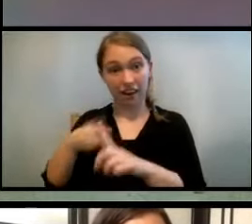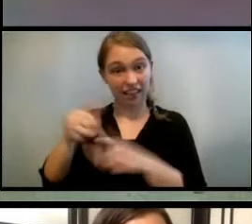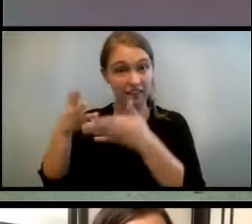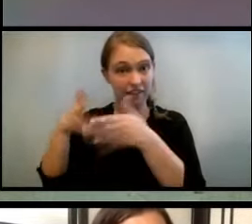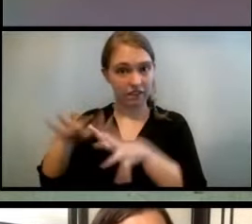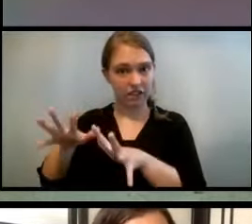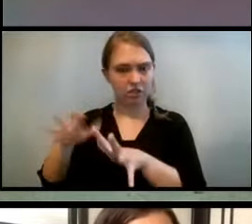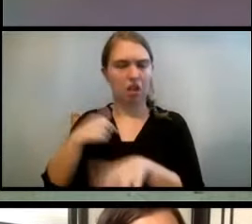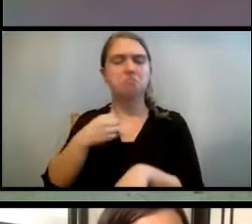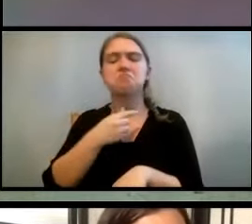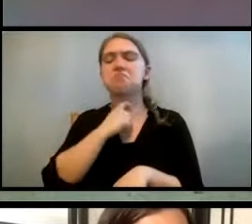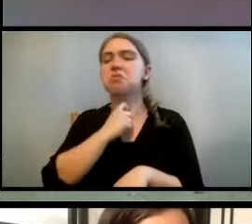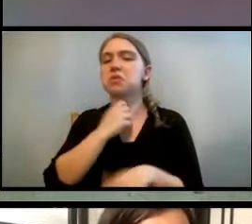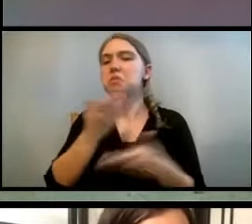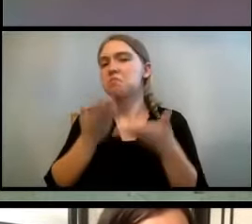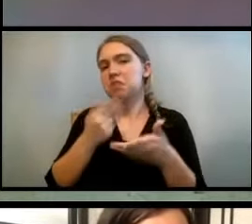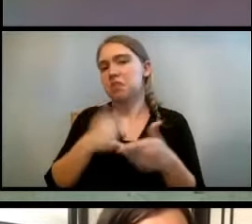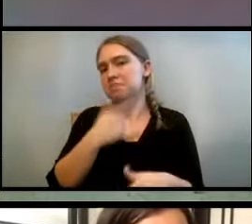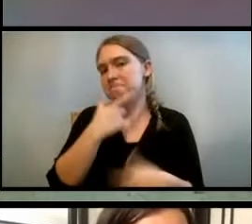point.